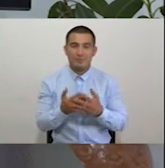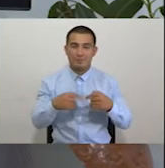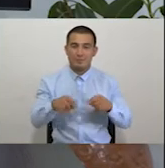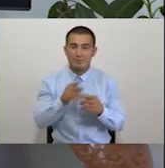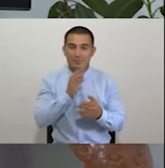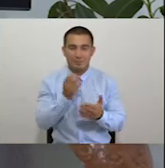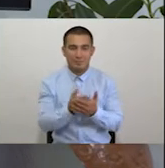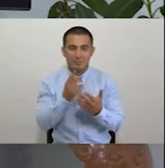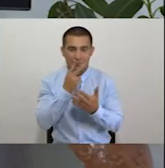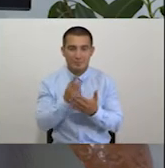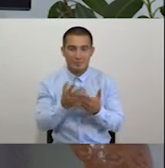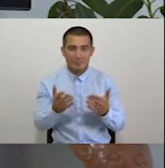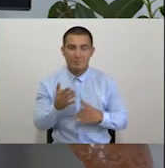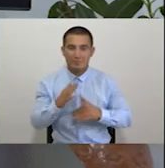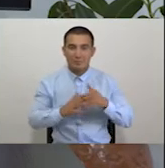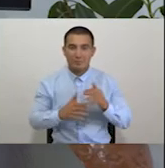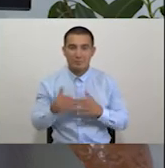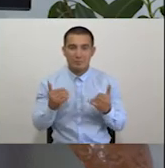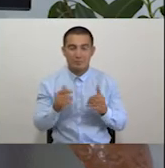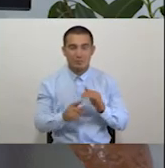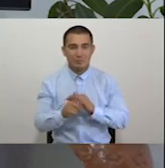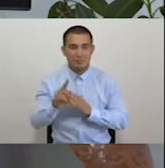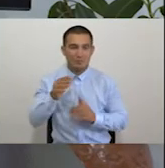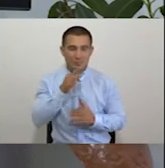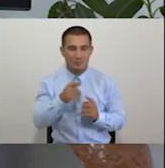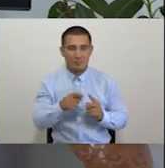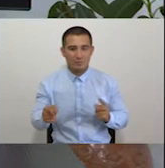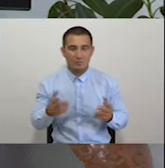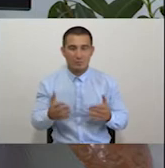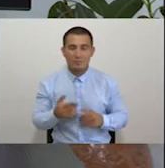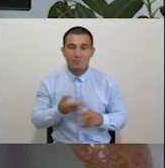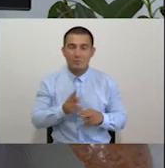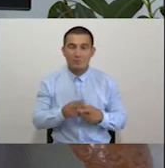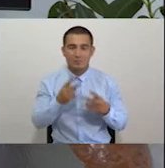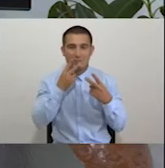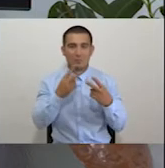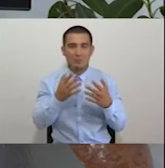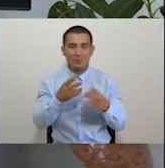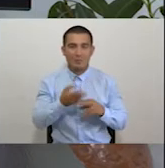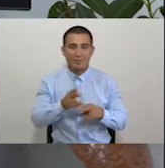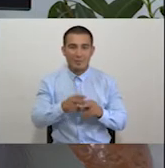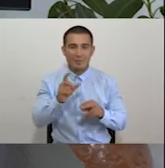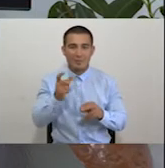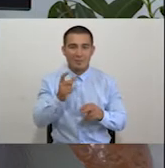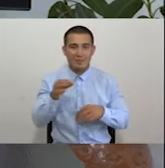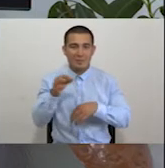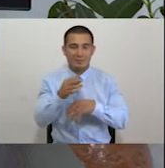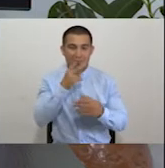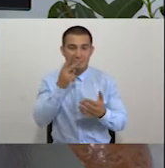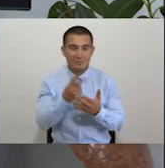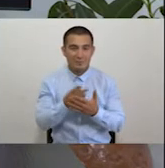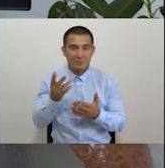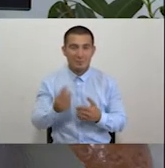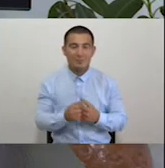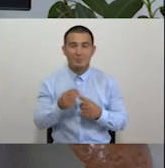Mana qizlarim, bugungi amaliy mashg'ulotimizga ham yetib keldik. Mashu ko'rinishdagi ajoyib igna qadagichni bugun